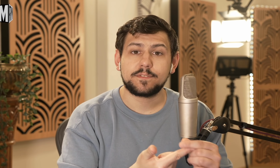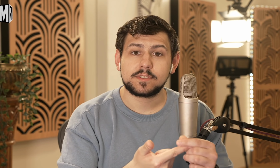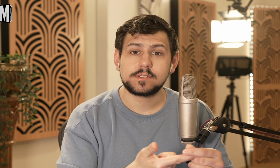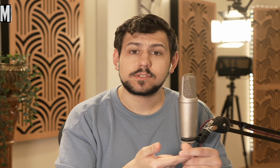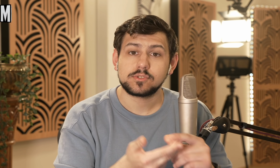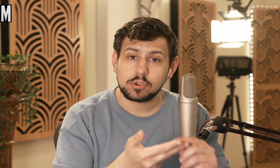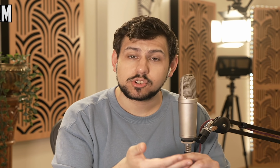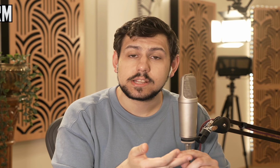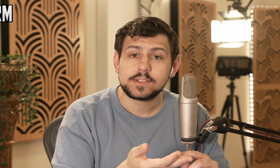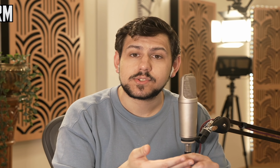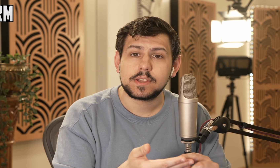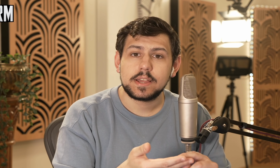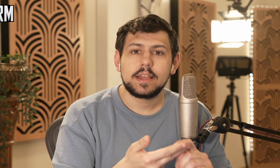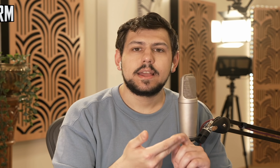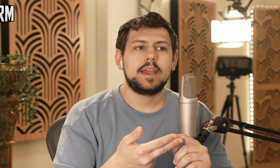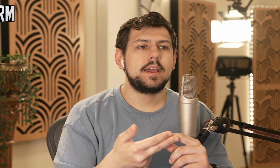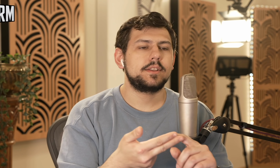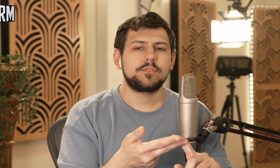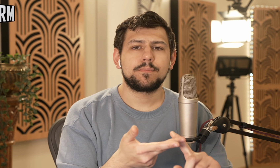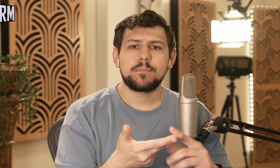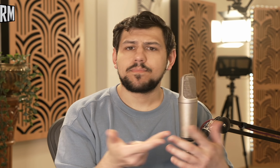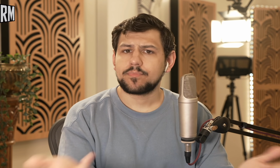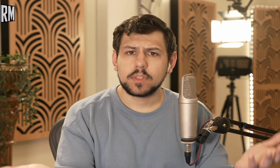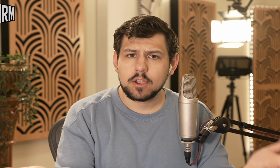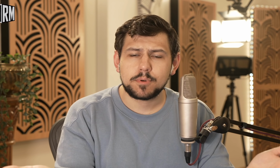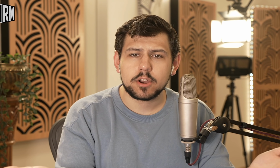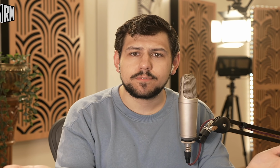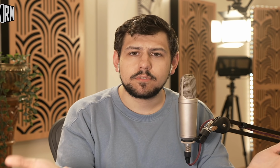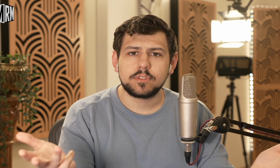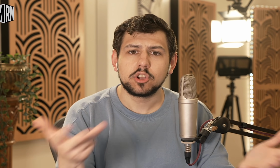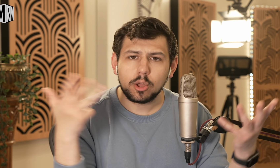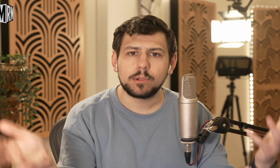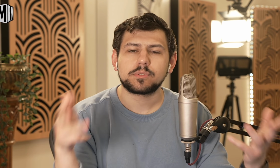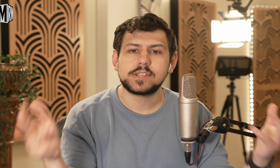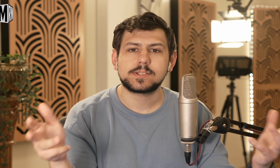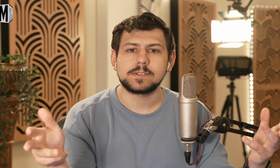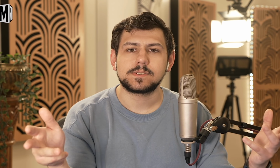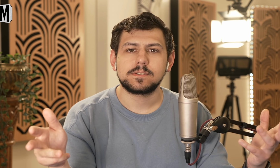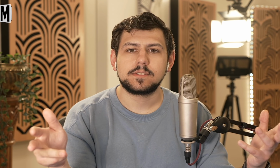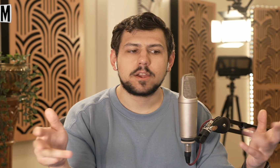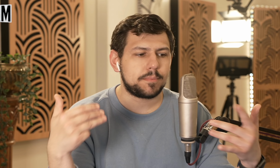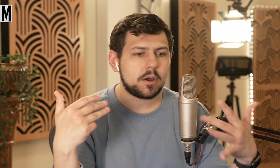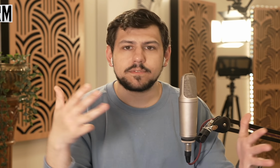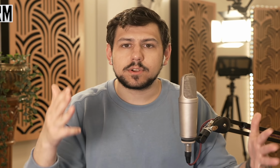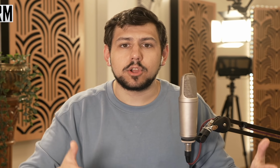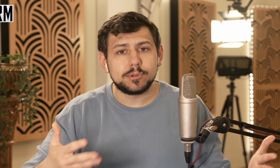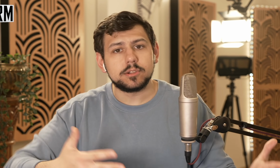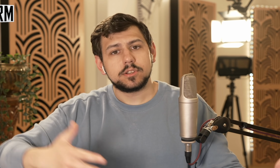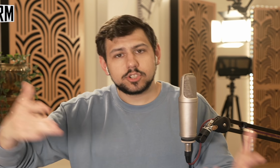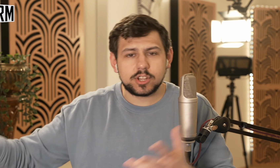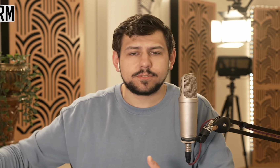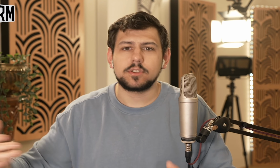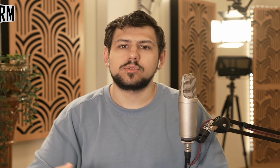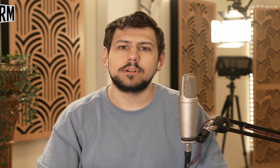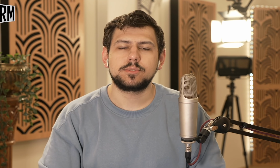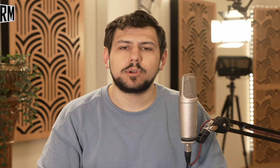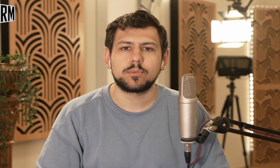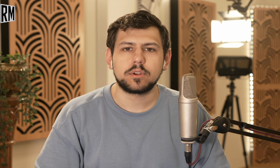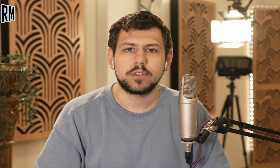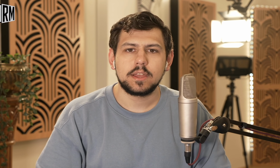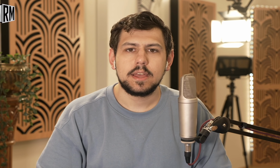are leftist, socialist, and they are part of the global resistance. They are part of the global shift to